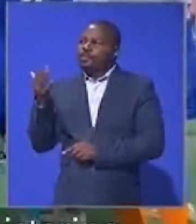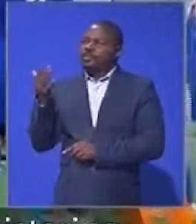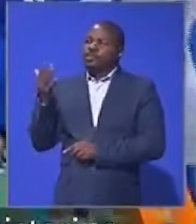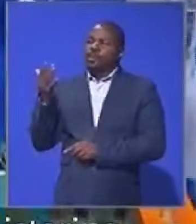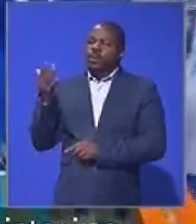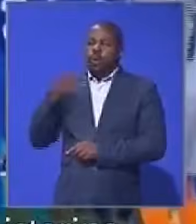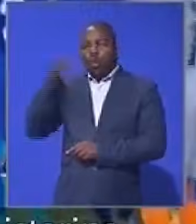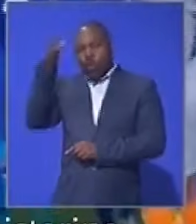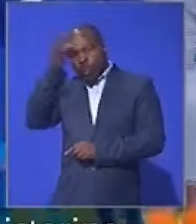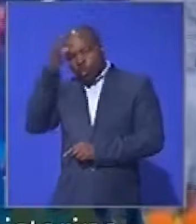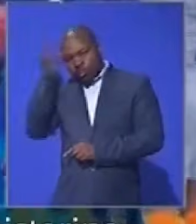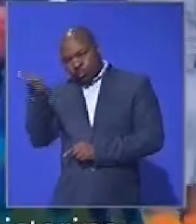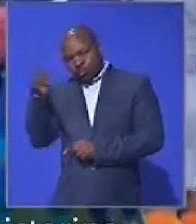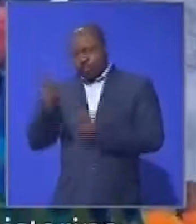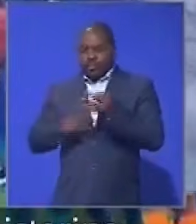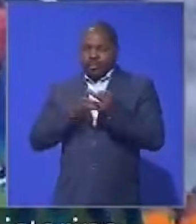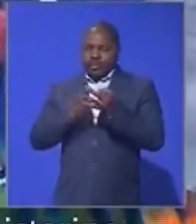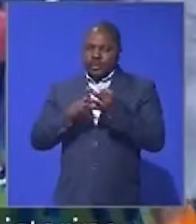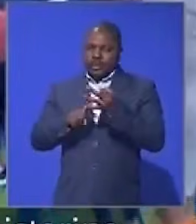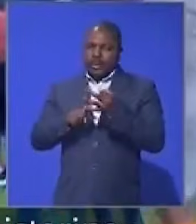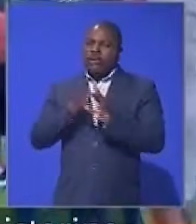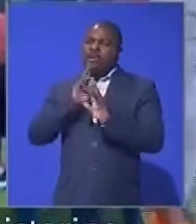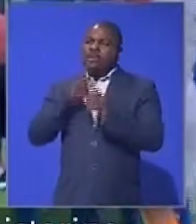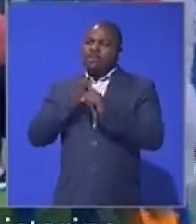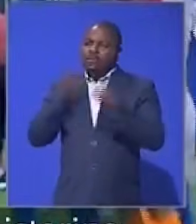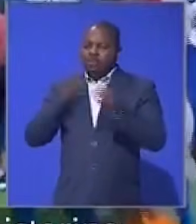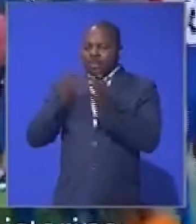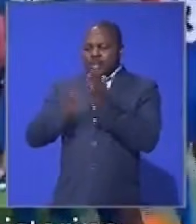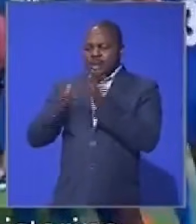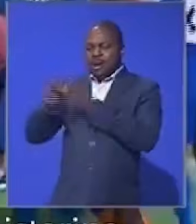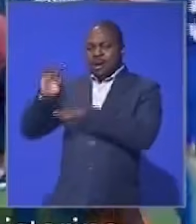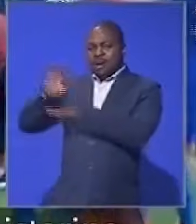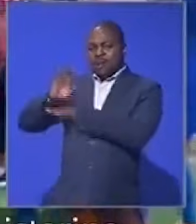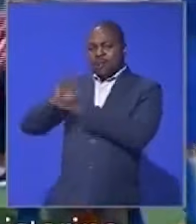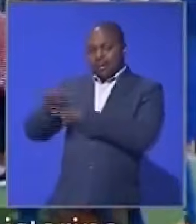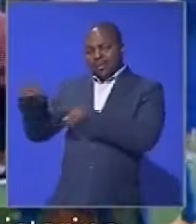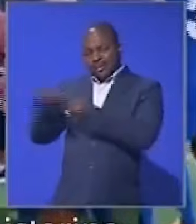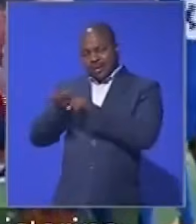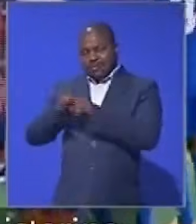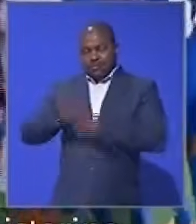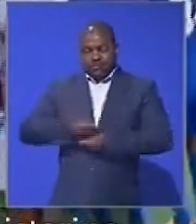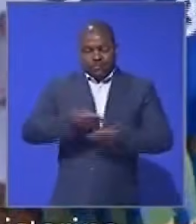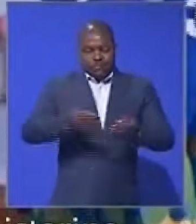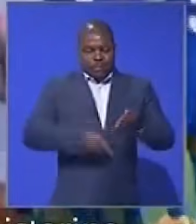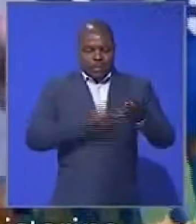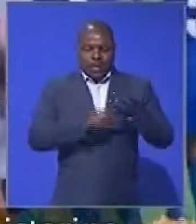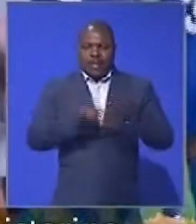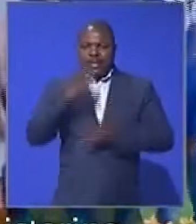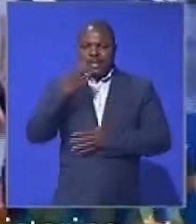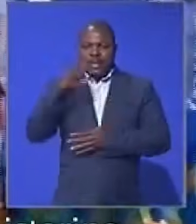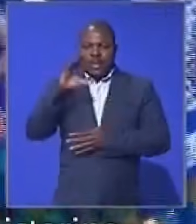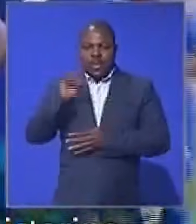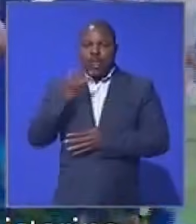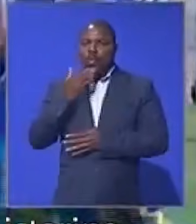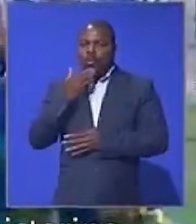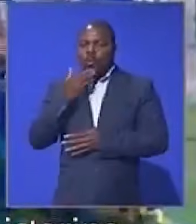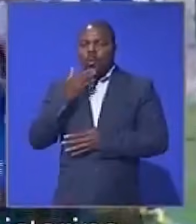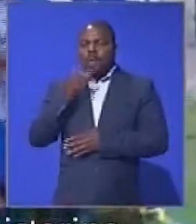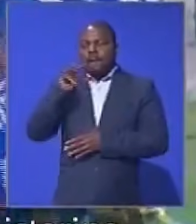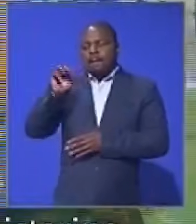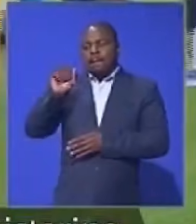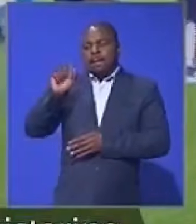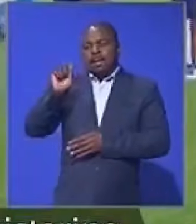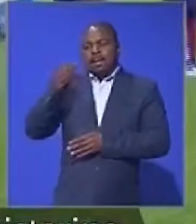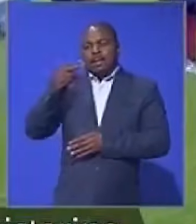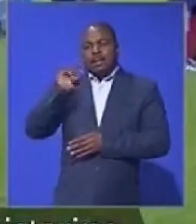go the coach report go tswa go technical advisor and of course report go tswa go CEO Ntate Mathibe go